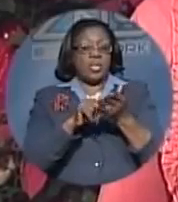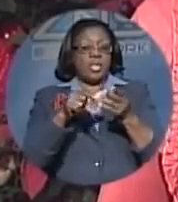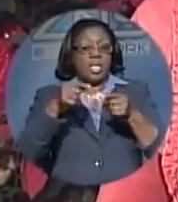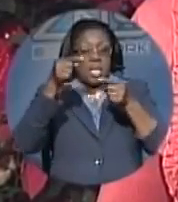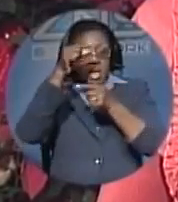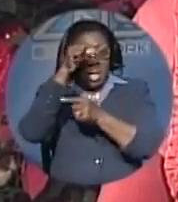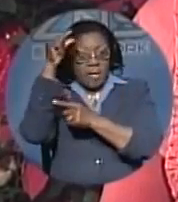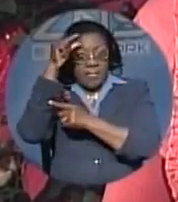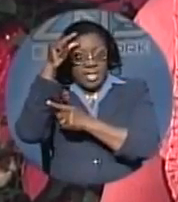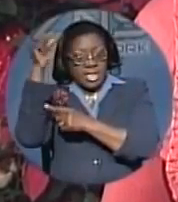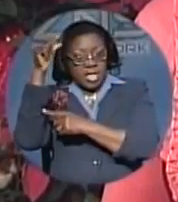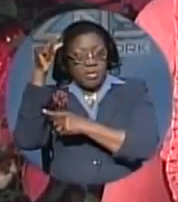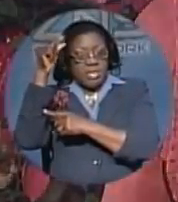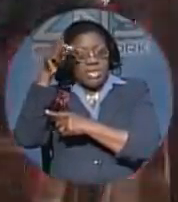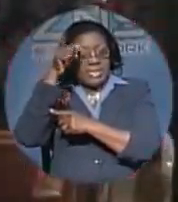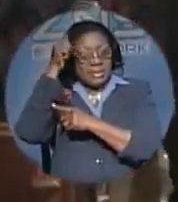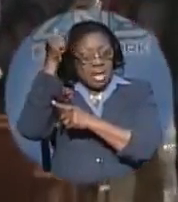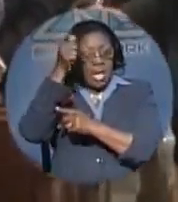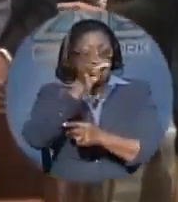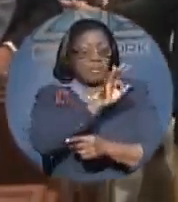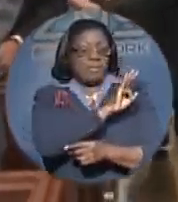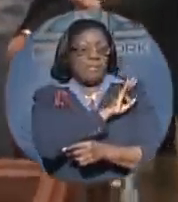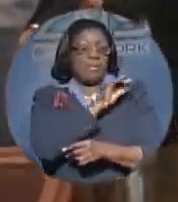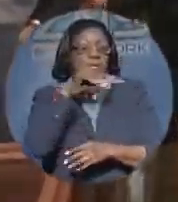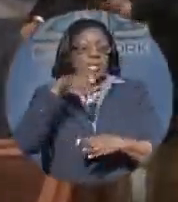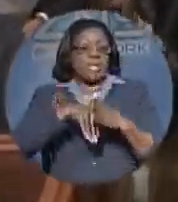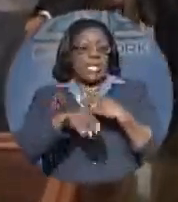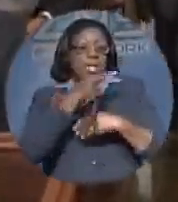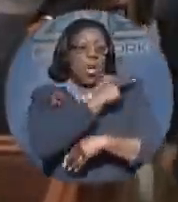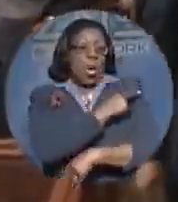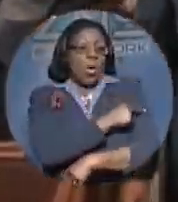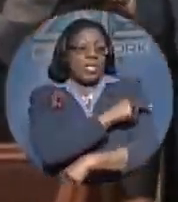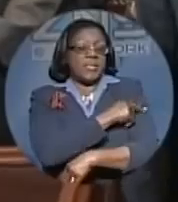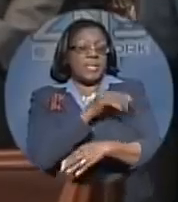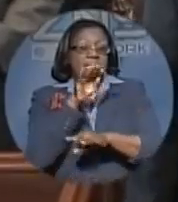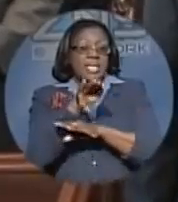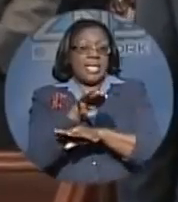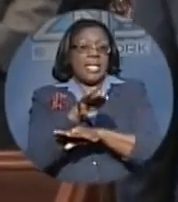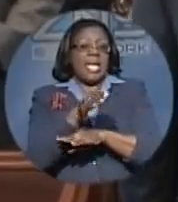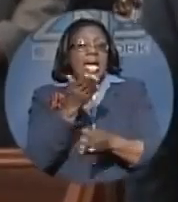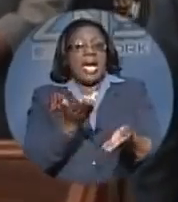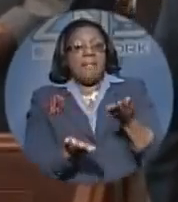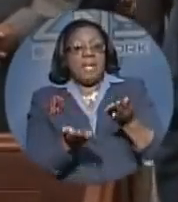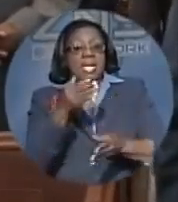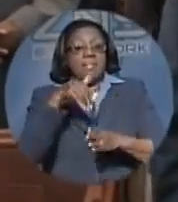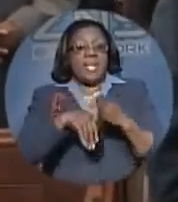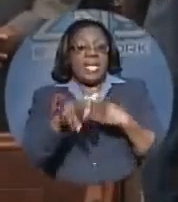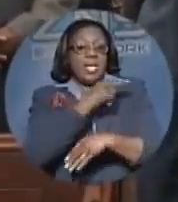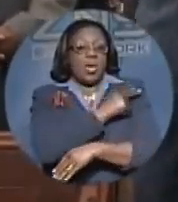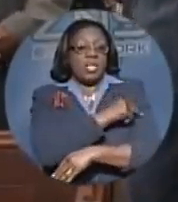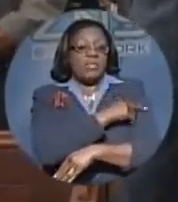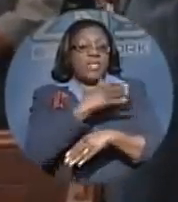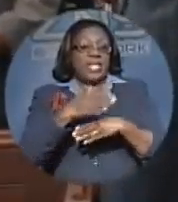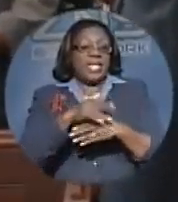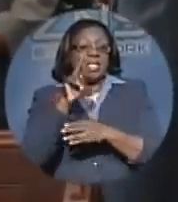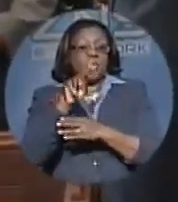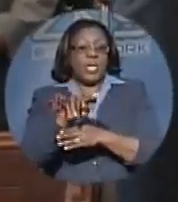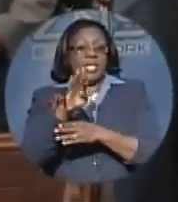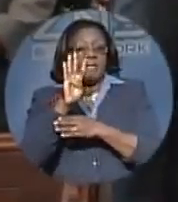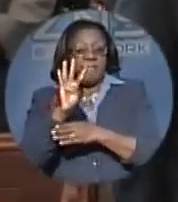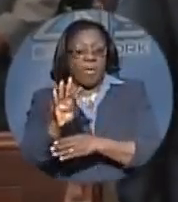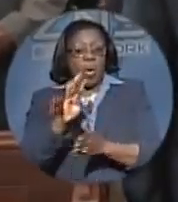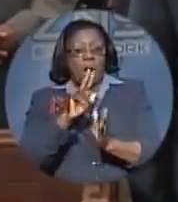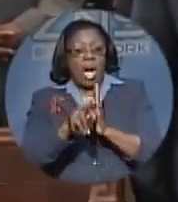Governor General, His Excellency Sir Arthur Foulkes is hospitalized tonight and will spend at least the next 24 hours in hospital, according to